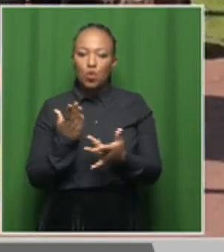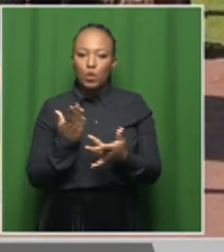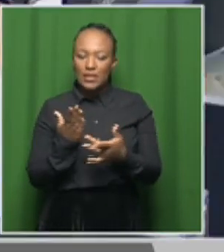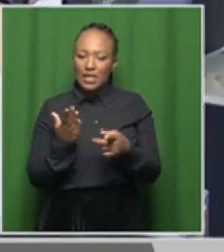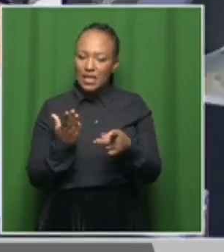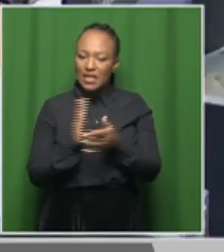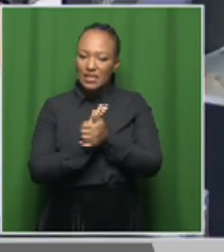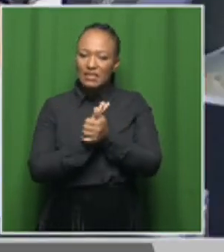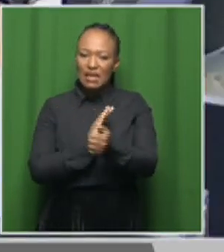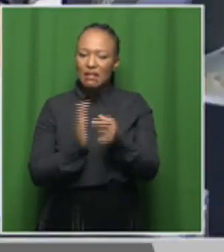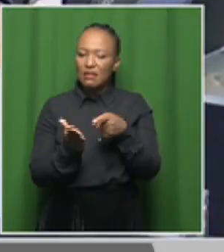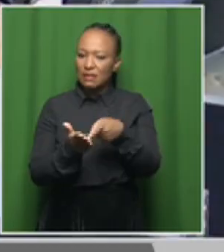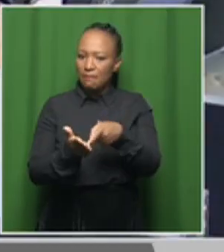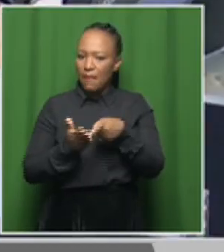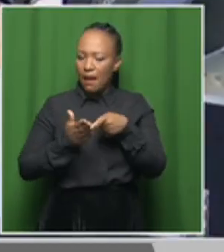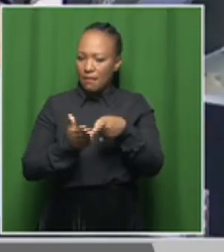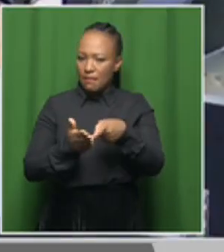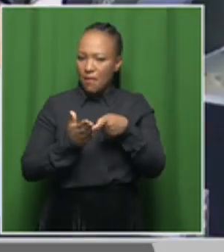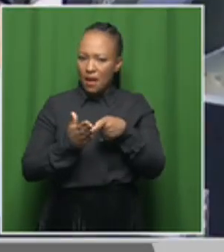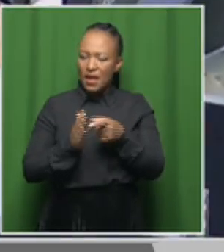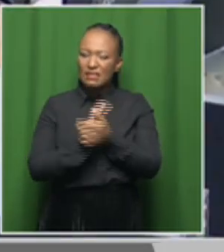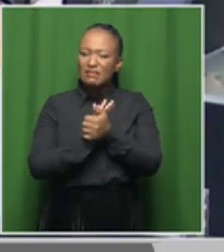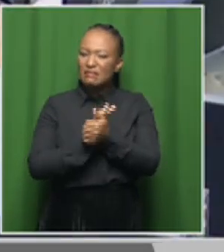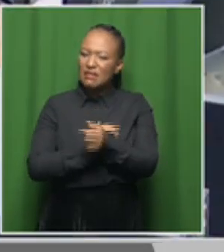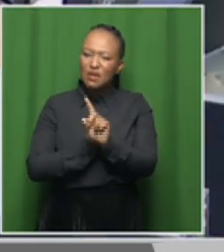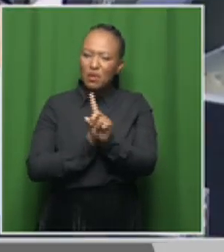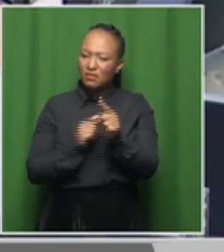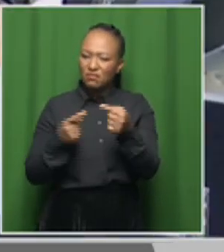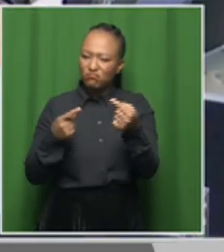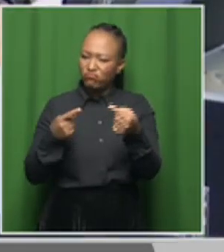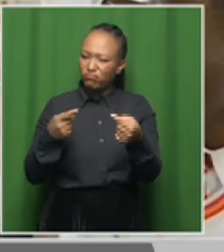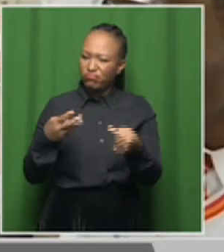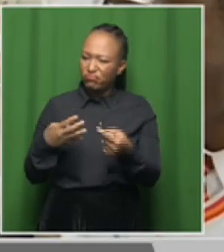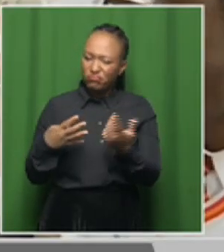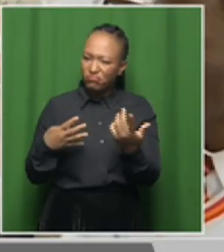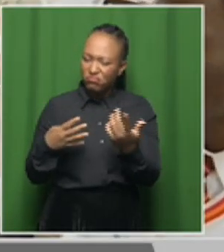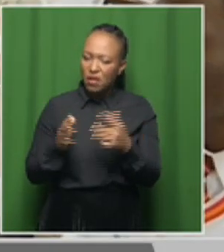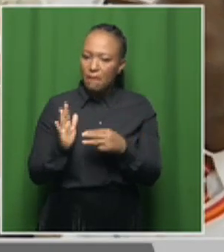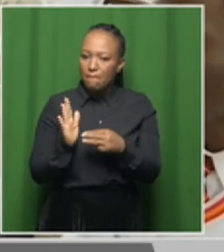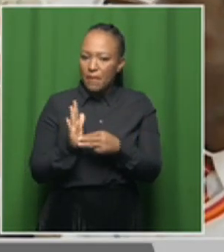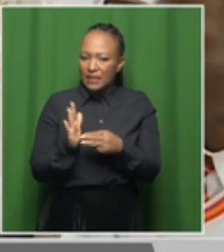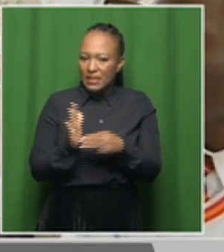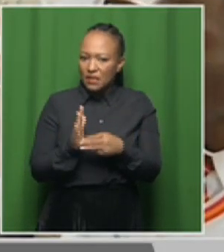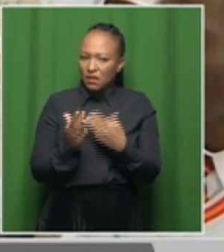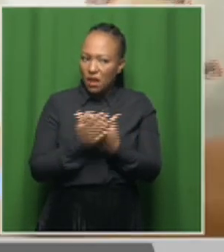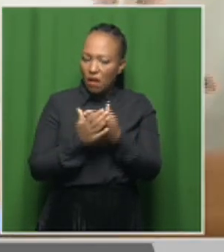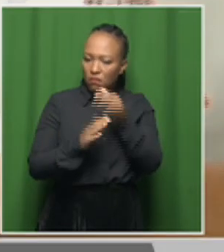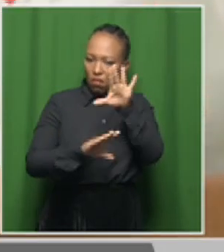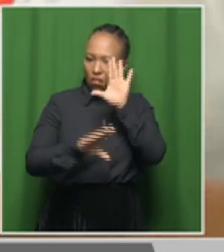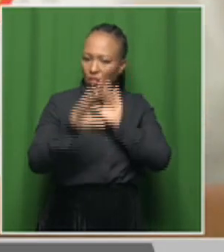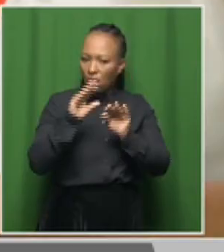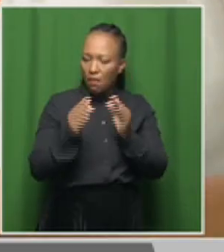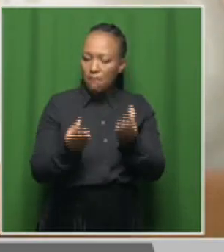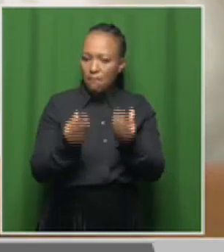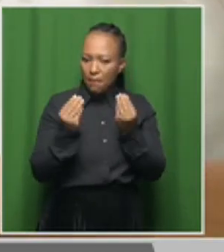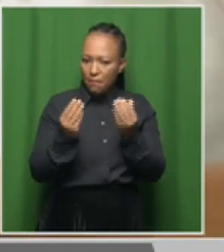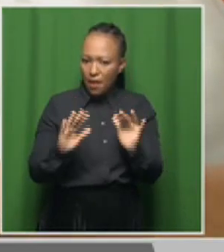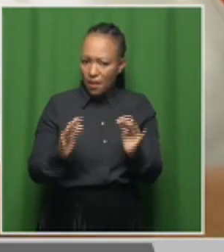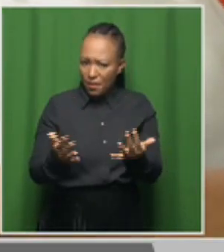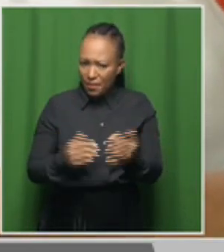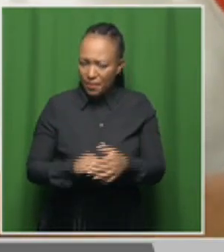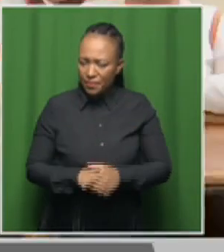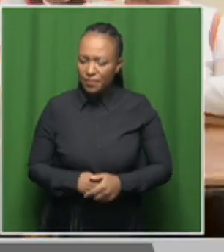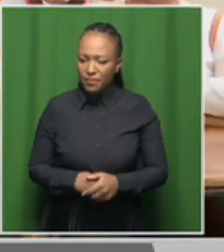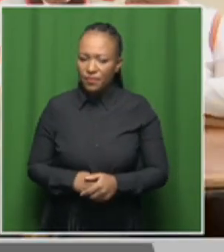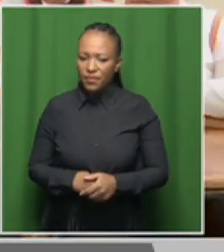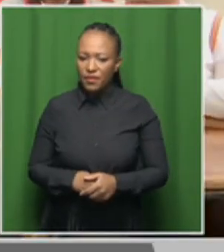What are some of those most in demand tech skills in South Africa right now? How can matriculants then acquire them? I think maybe if I move